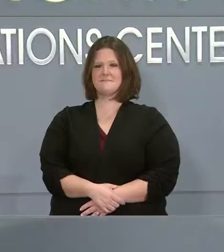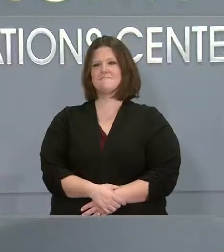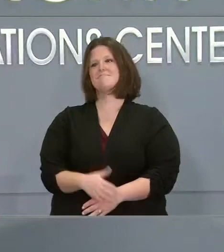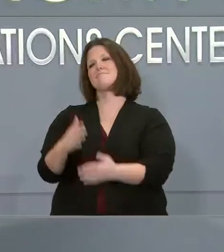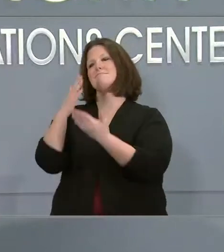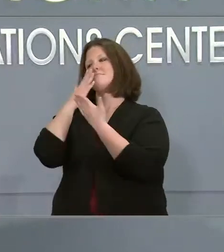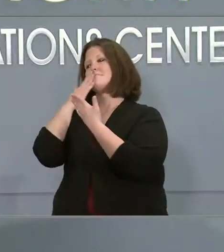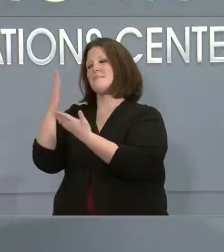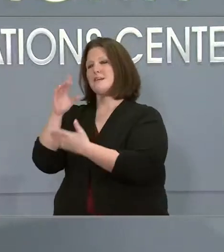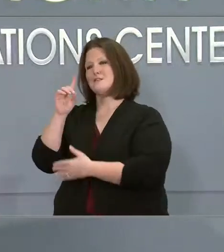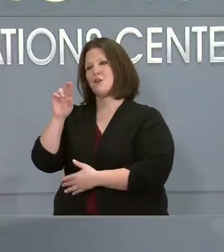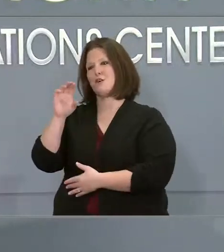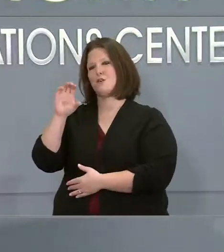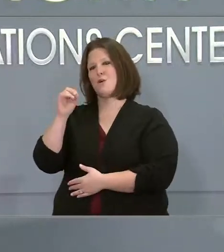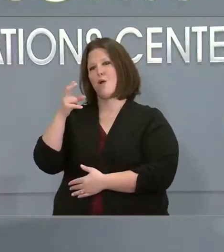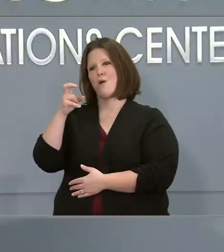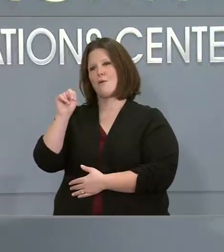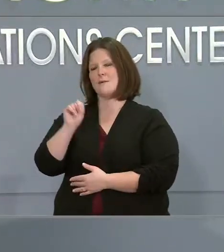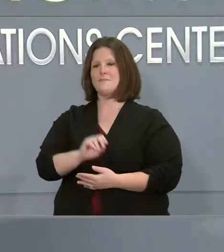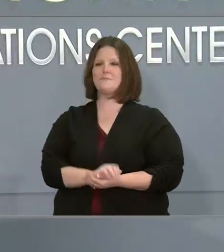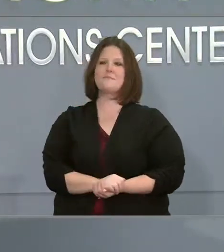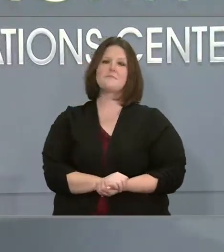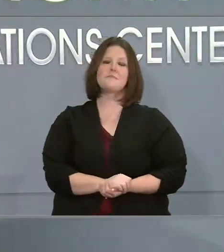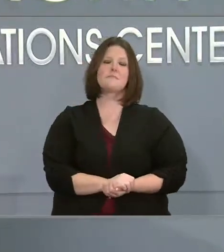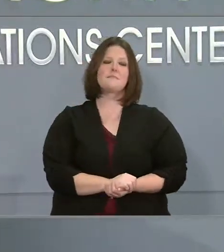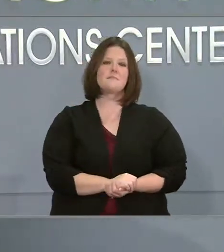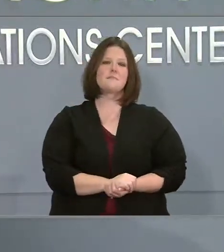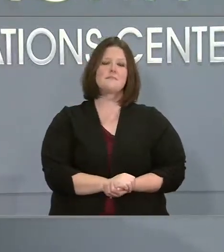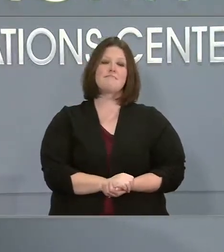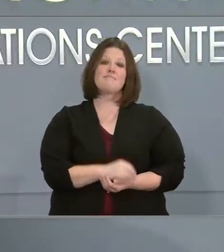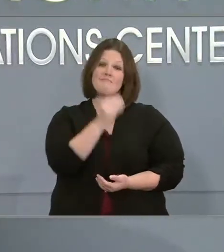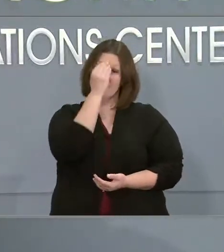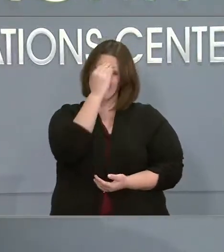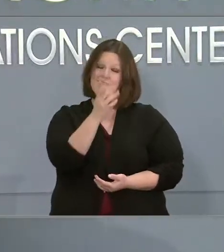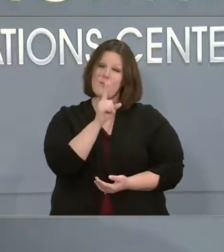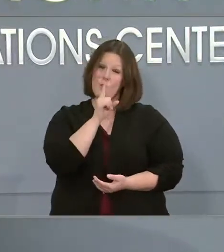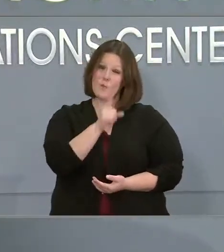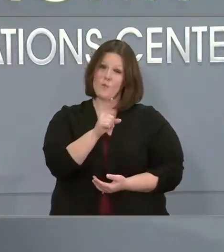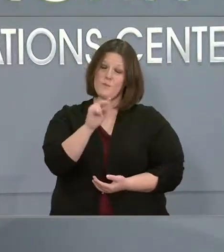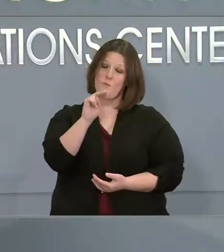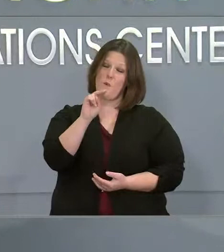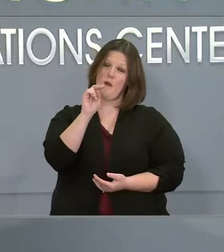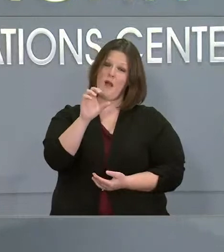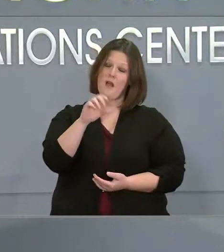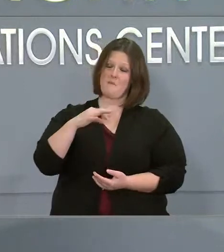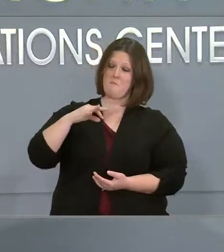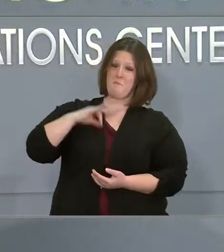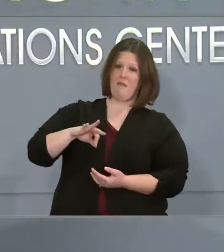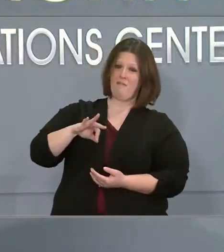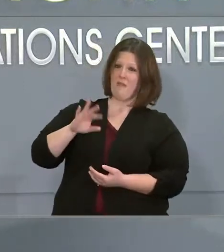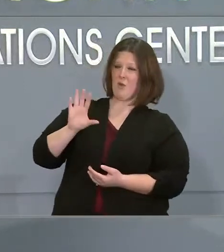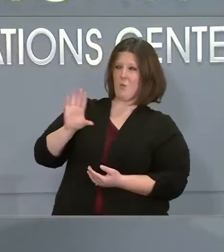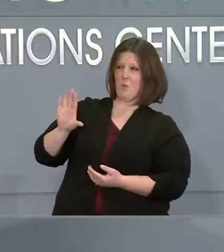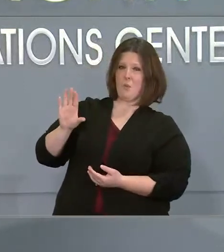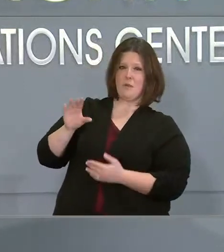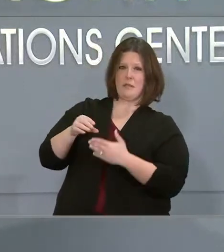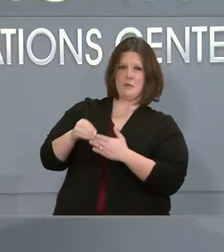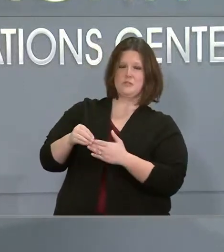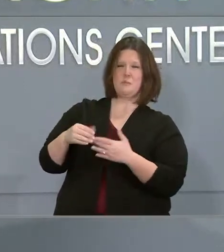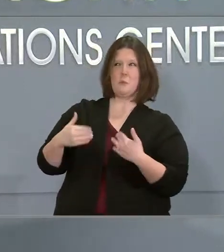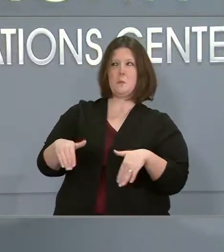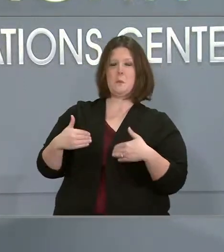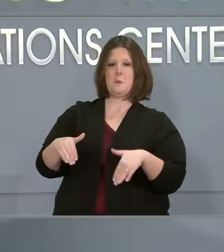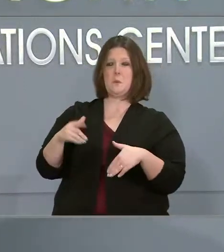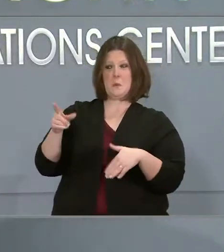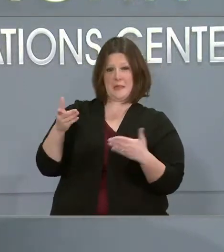Thank you, Dr. Cohen. North Carolina has benefited greatly from your leadership over the past 5 years.